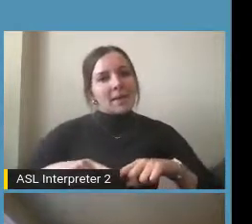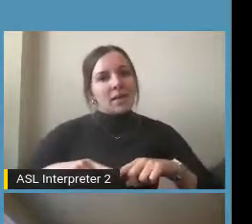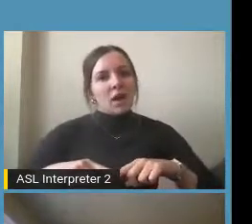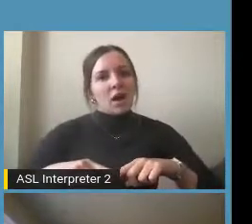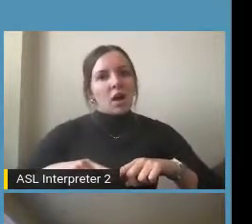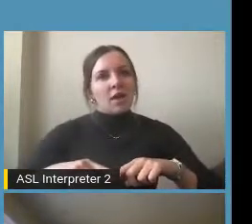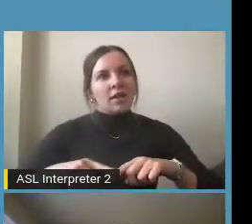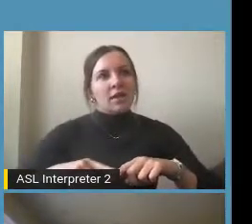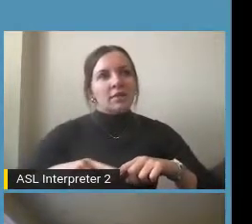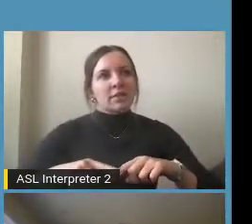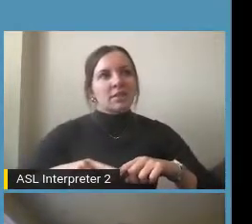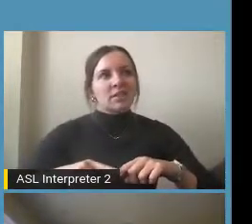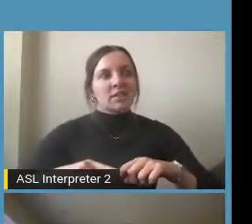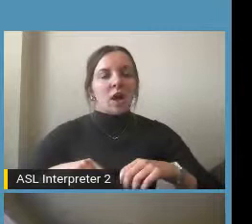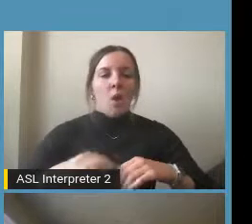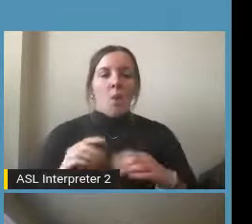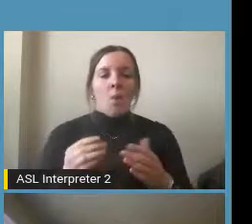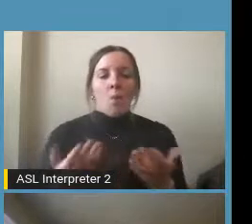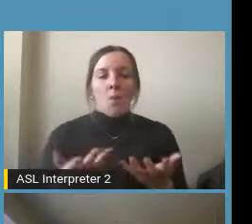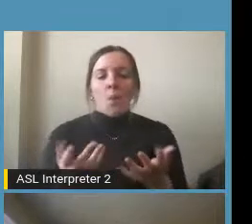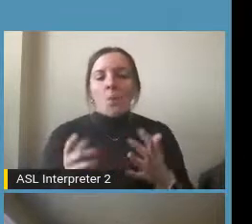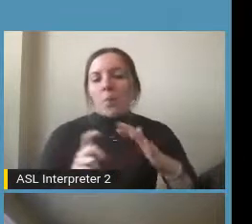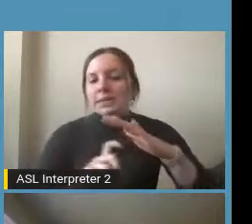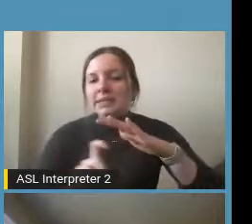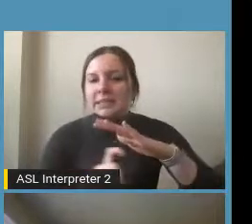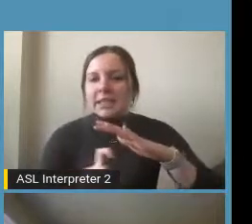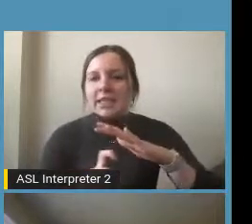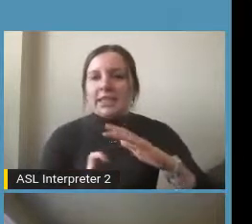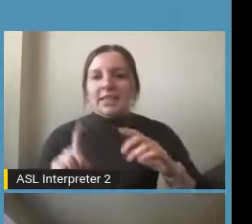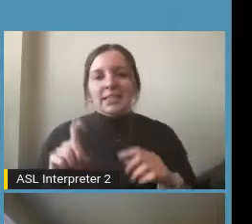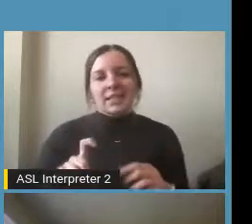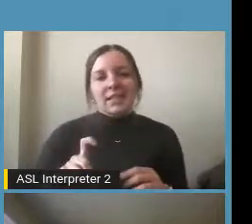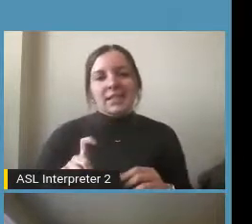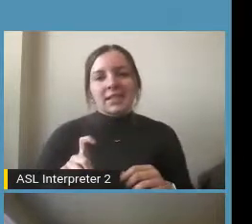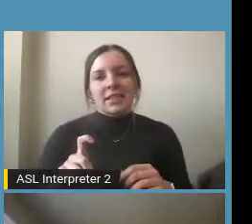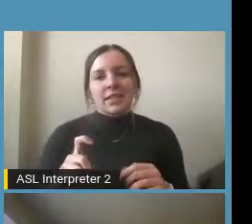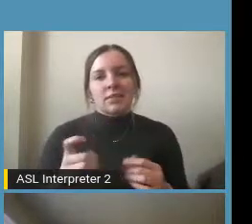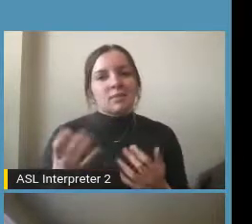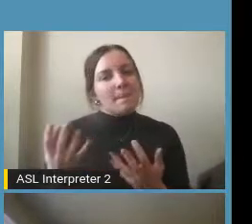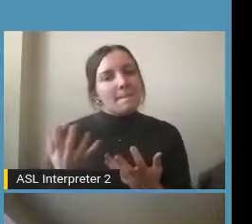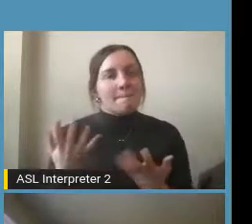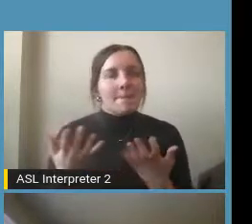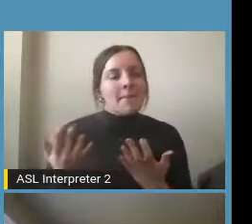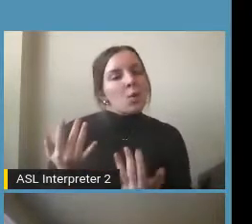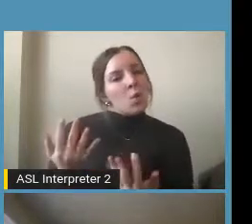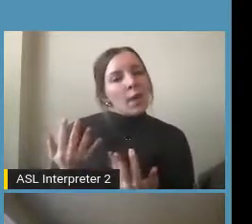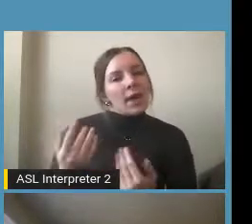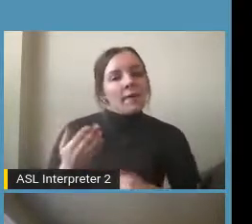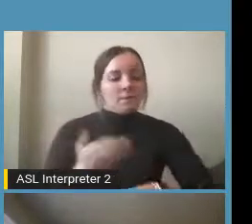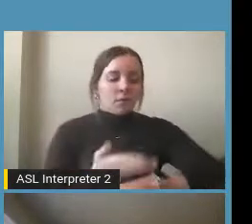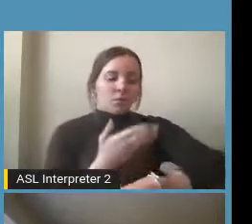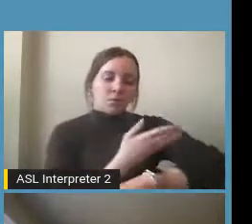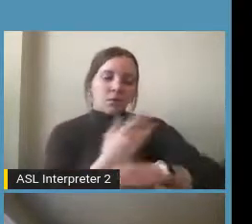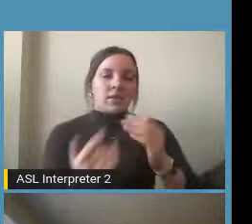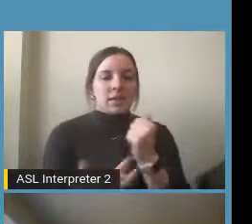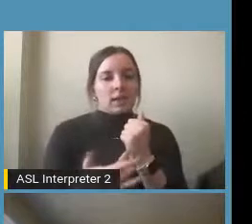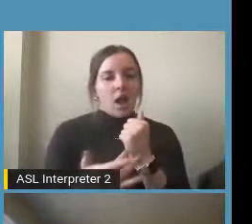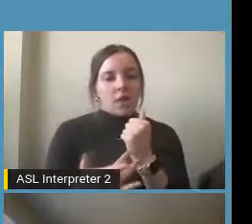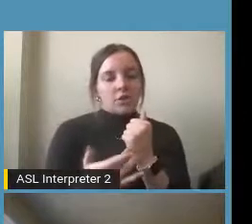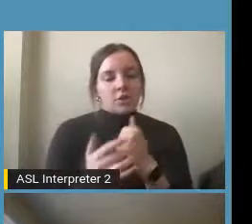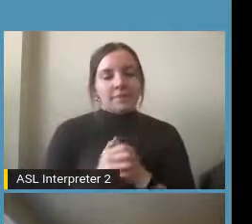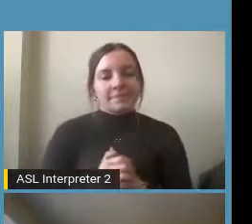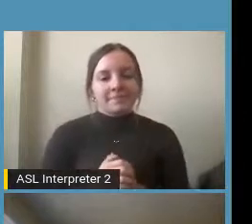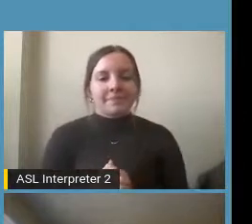and force it before it's too soon. So it's a great time to look into 3D digitization because and all the possibilities it enables.